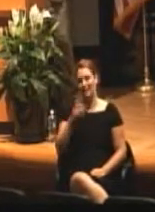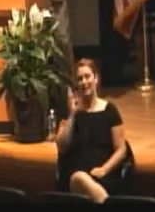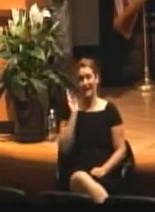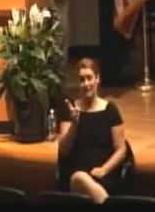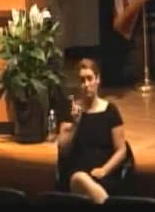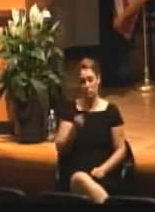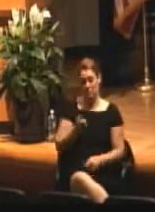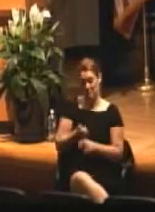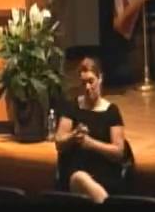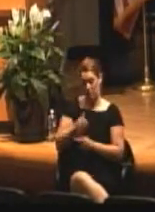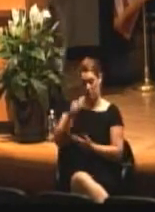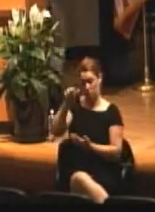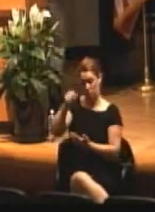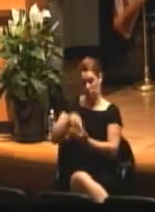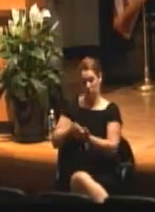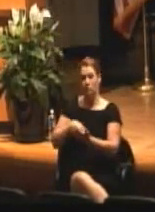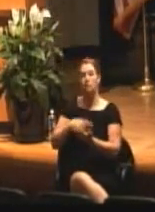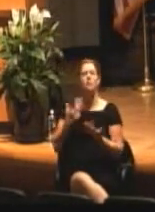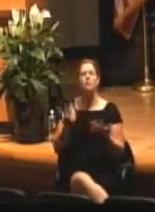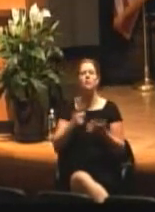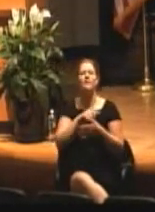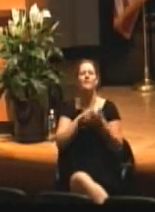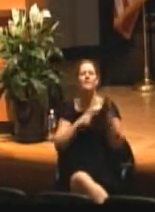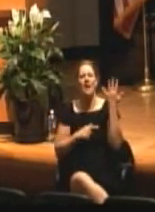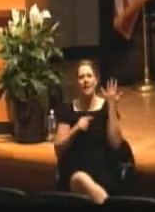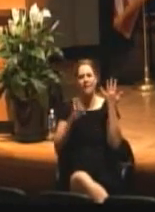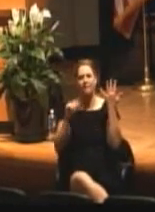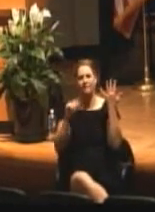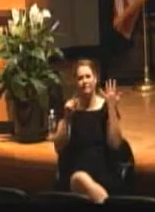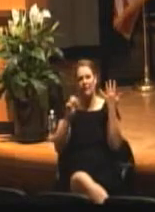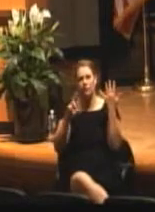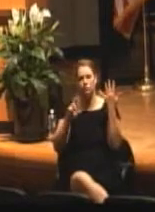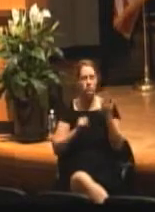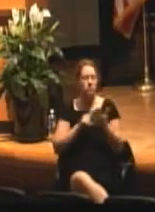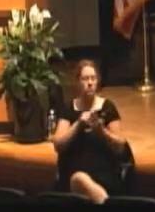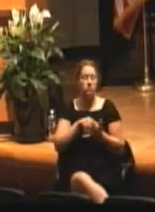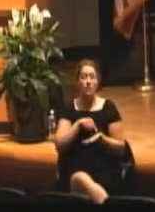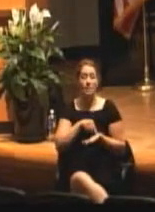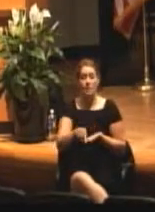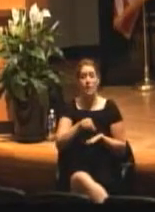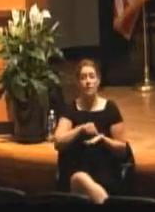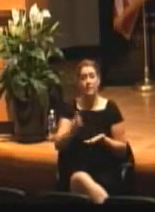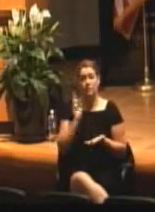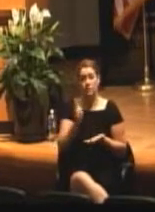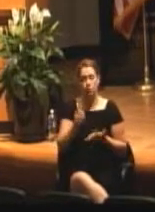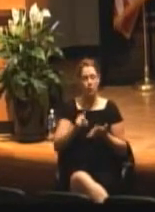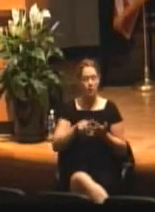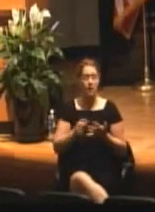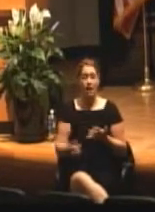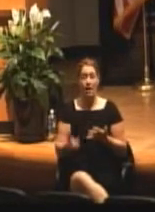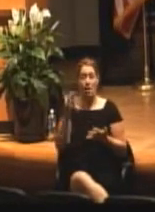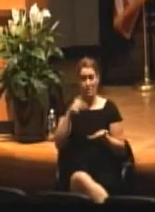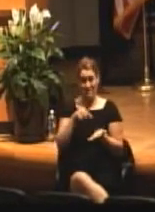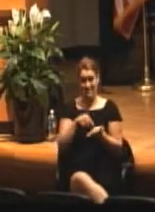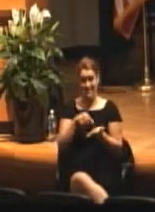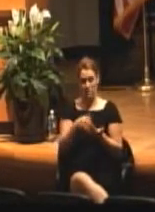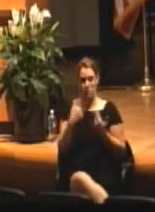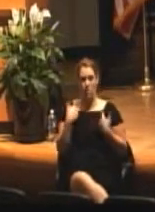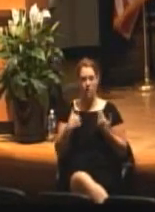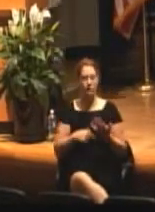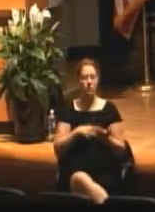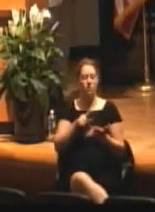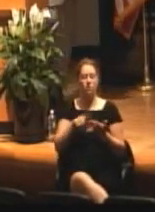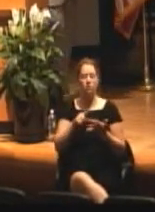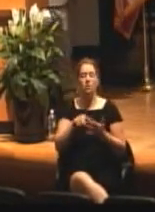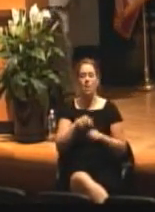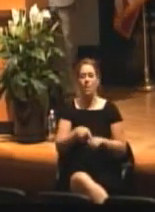based on five factors: your payment history, the amount of debt that you have, the length of your credit